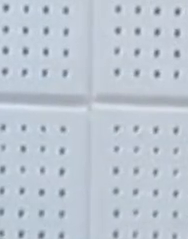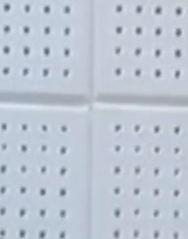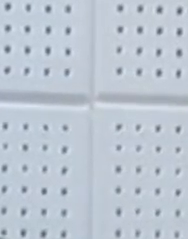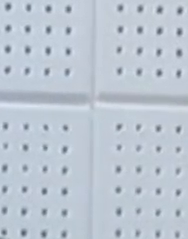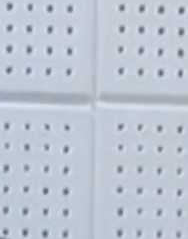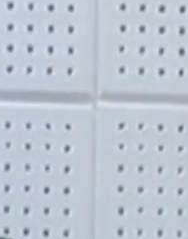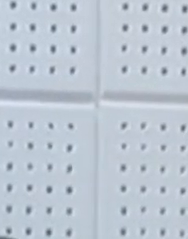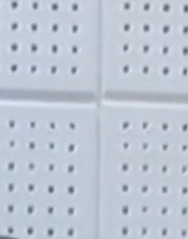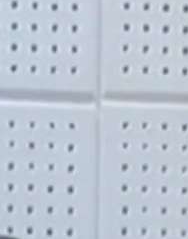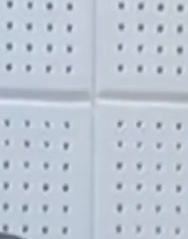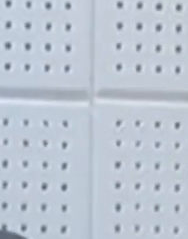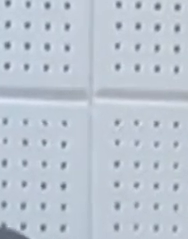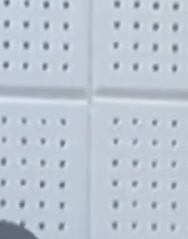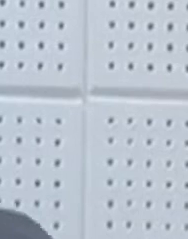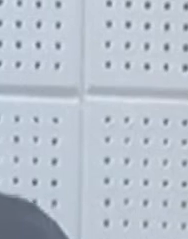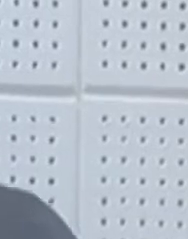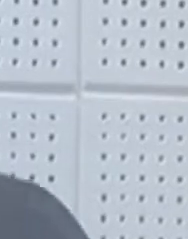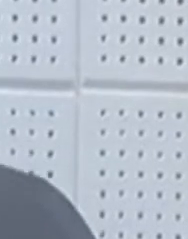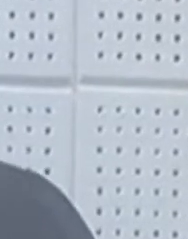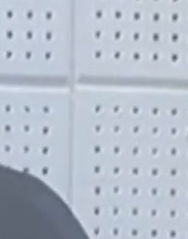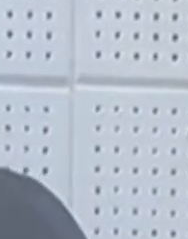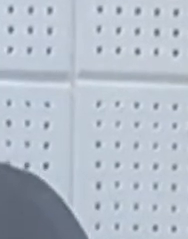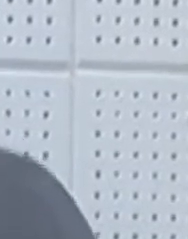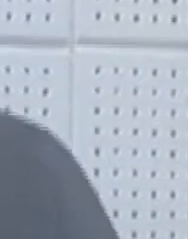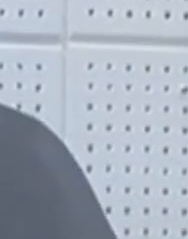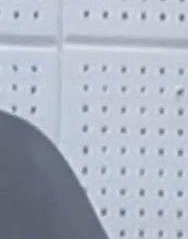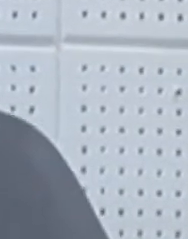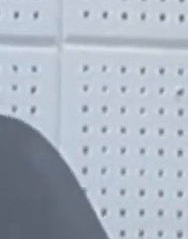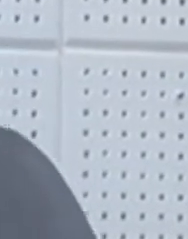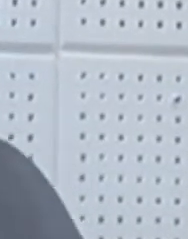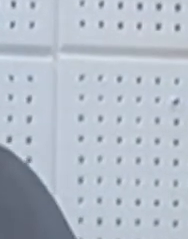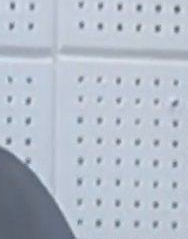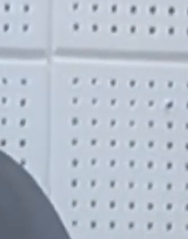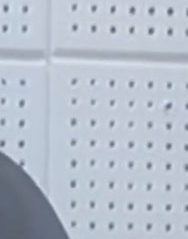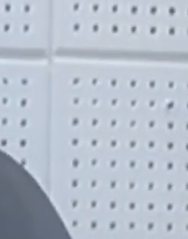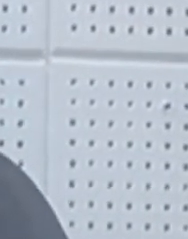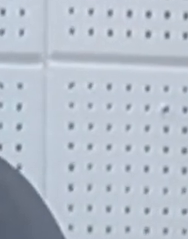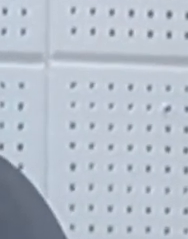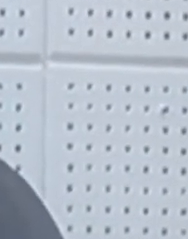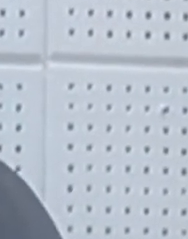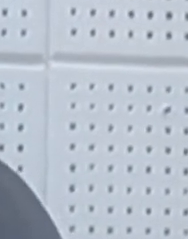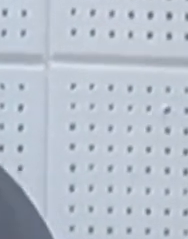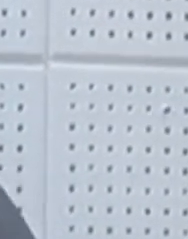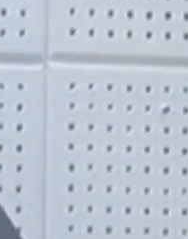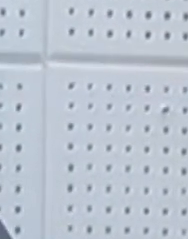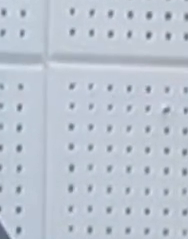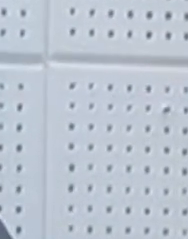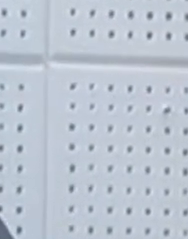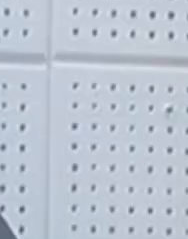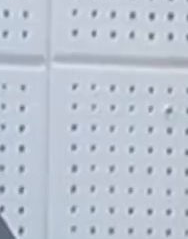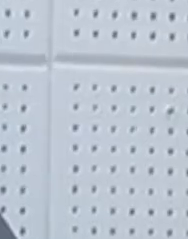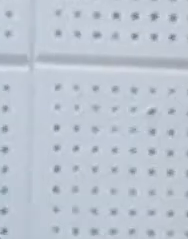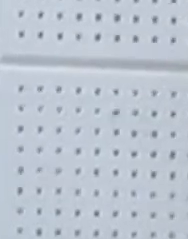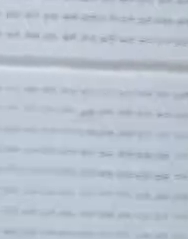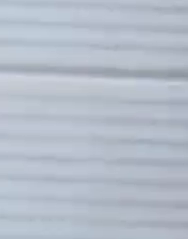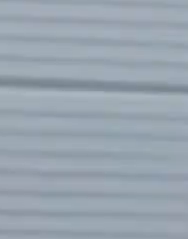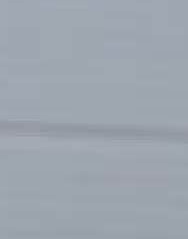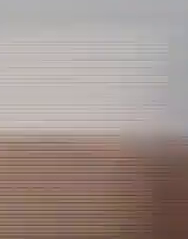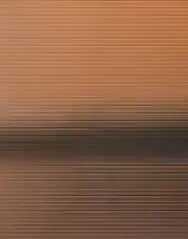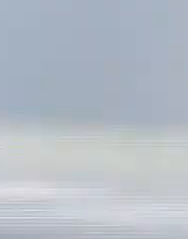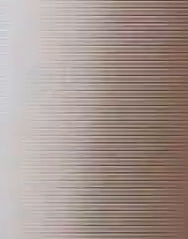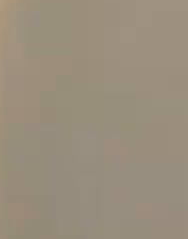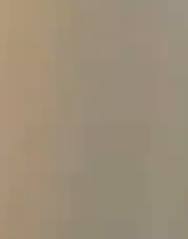I did not hear properly. Did the court want me to respond to the reasons advanced by